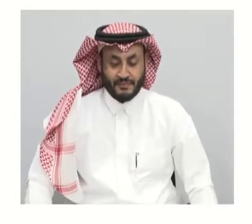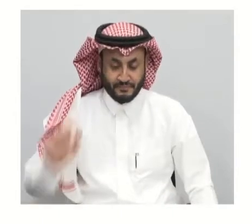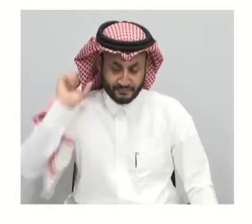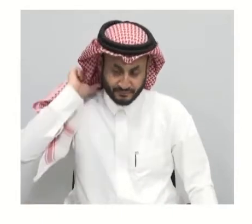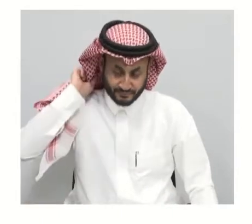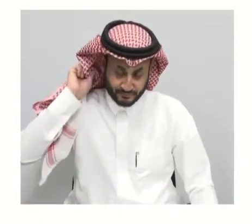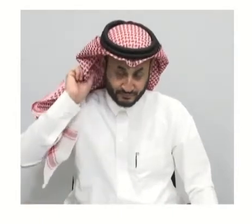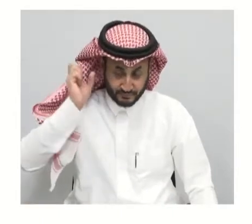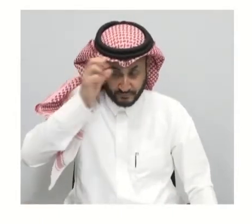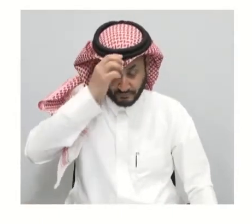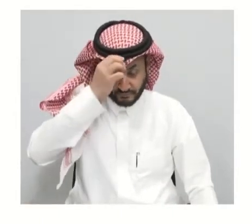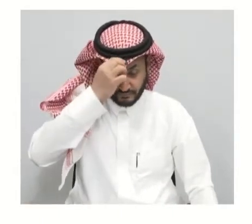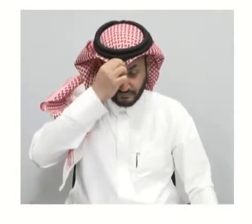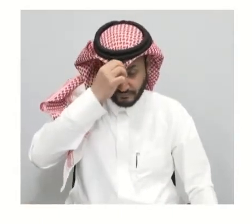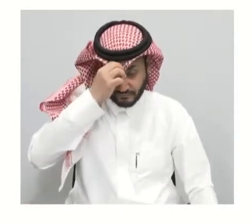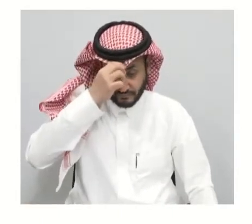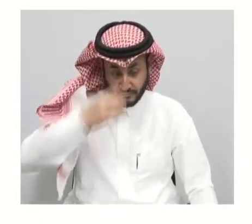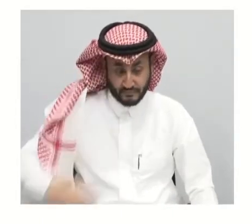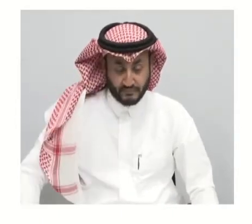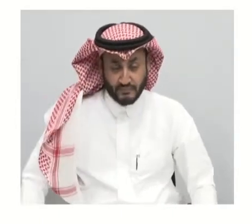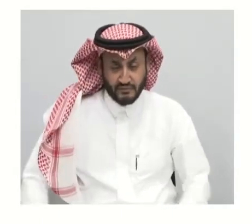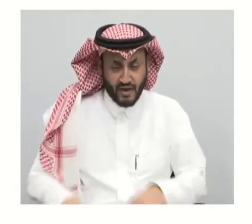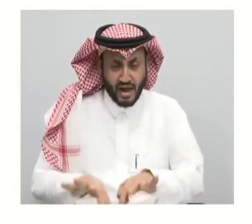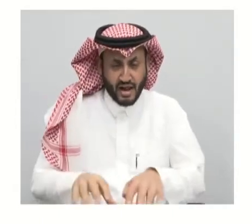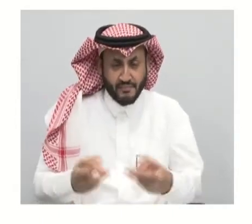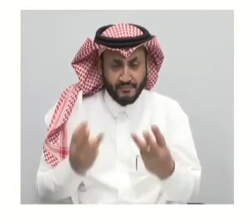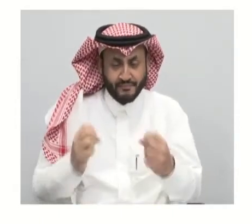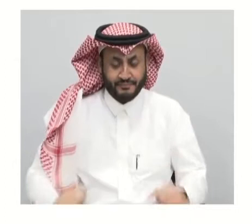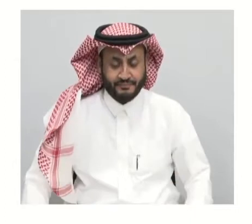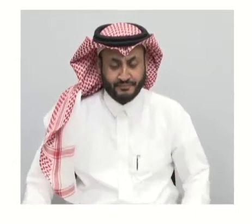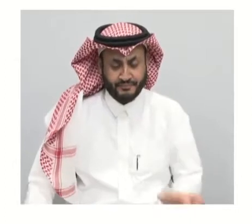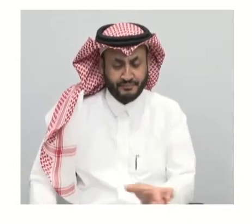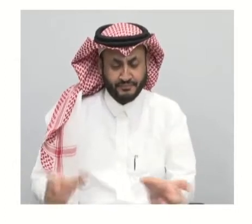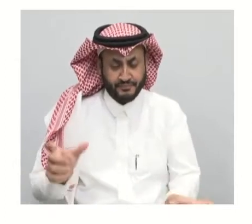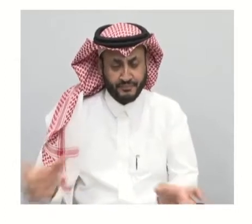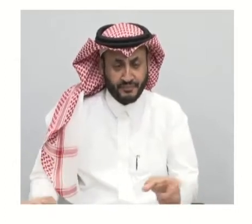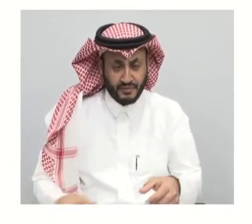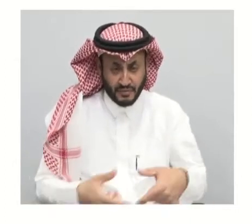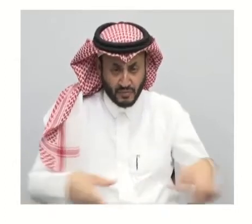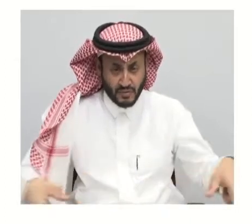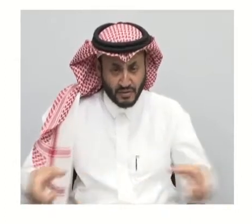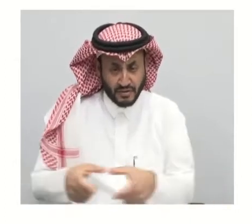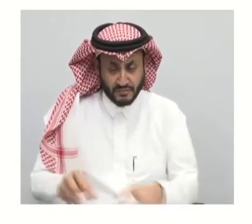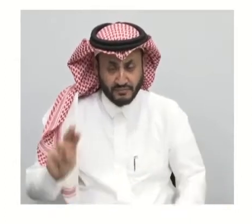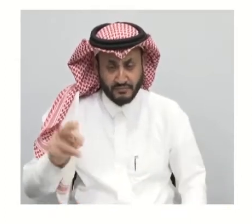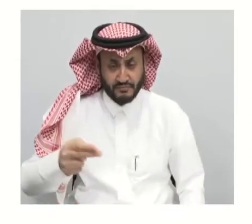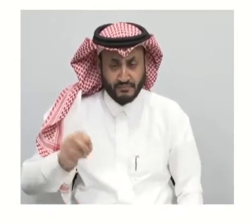Okay, the last one, they were and started. So automatically we put